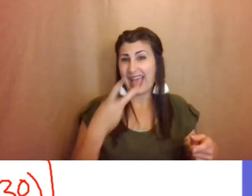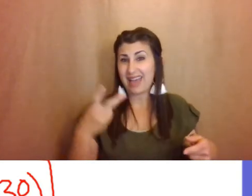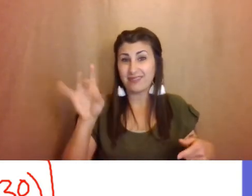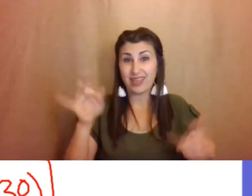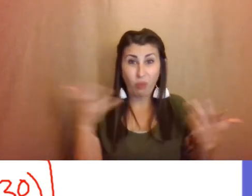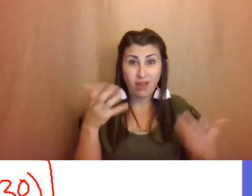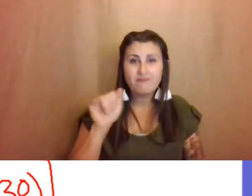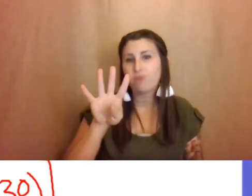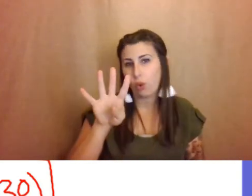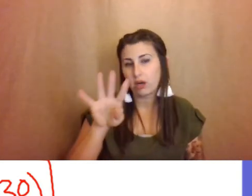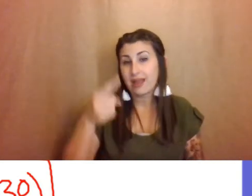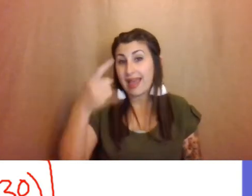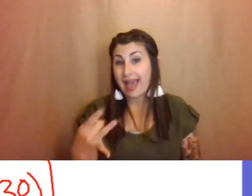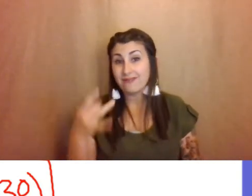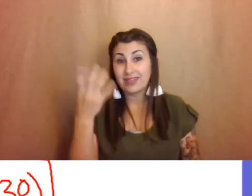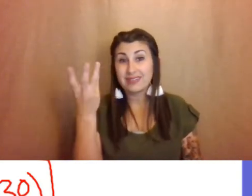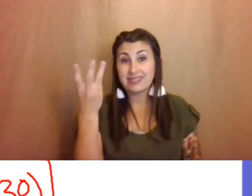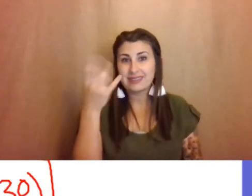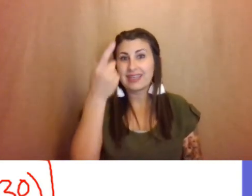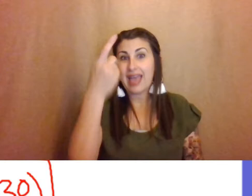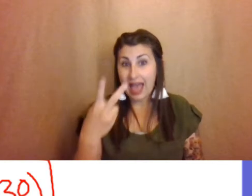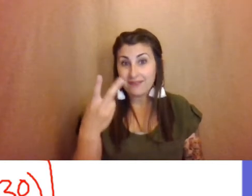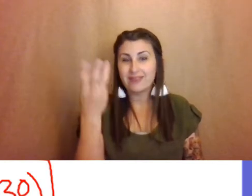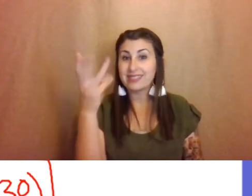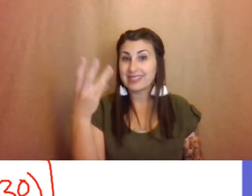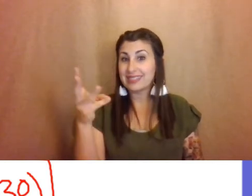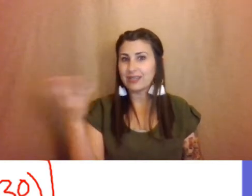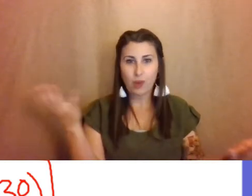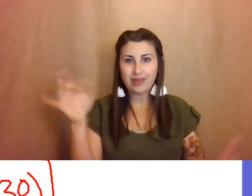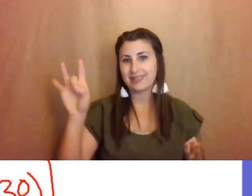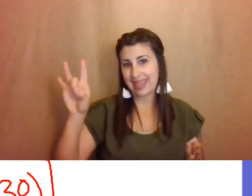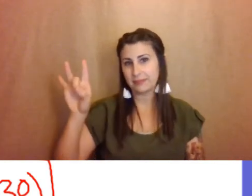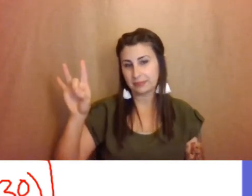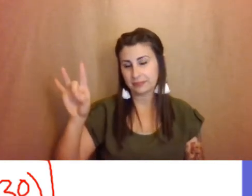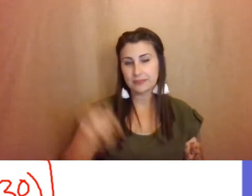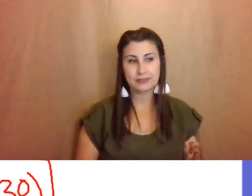what's half of 8? 4. So what's half of 16? 8.